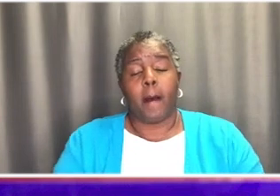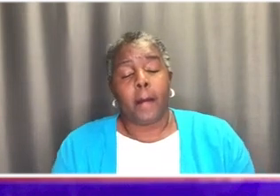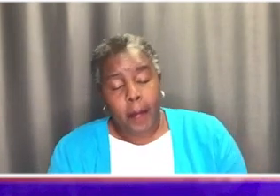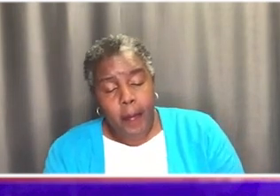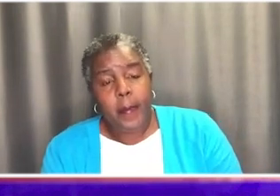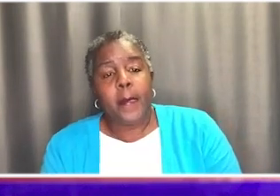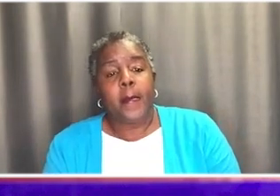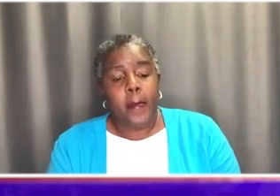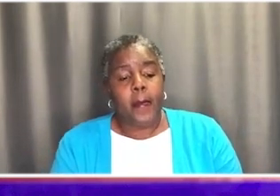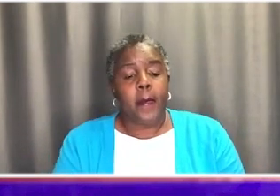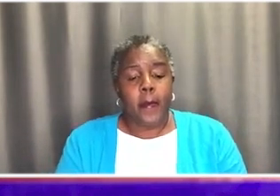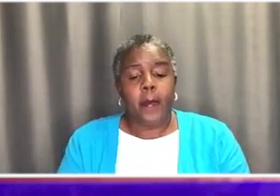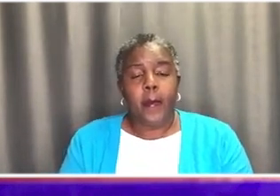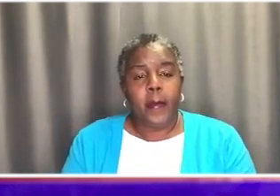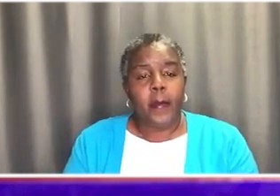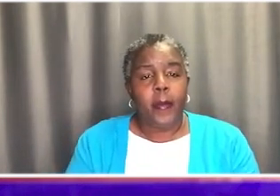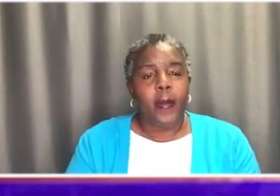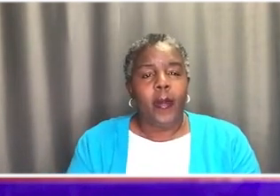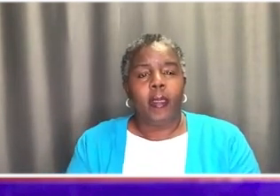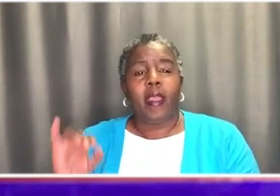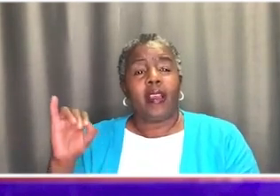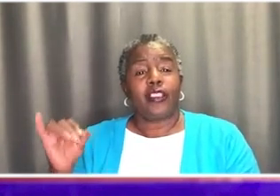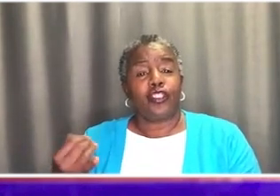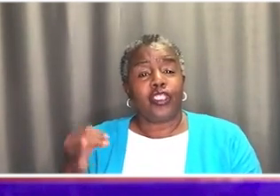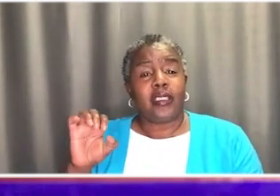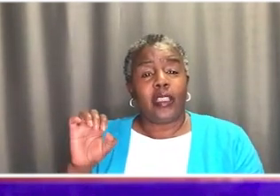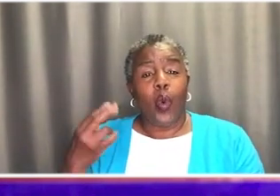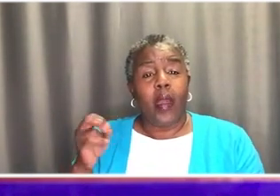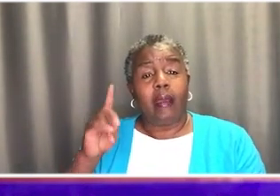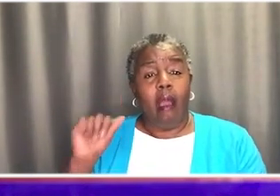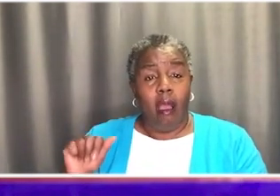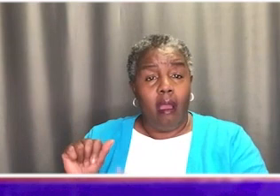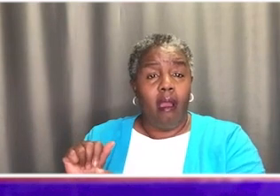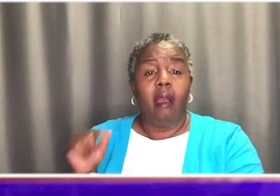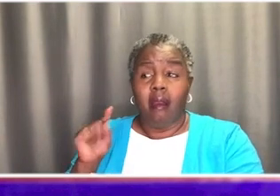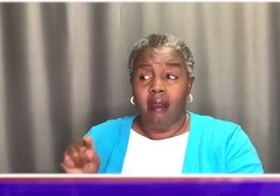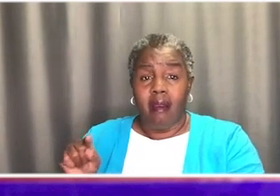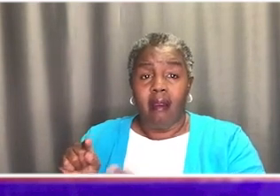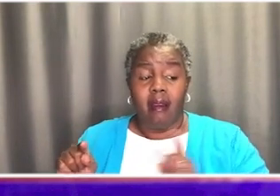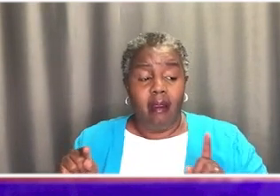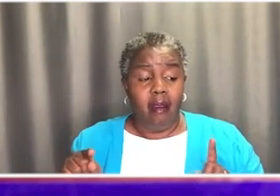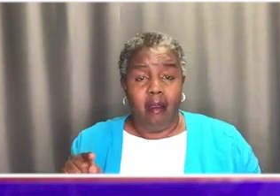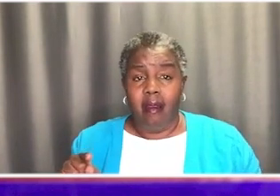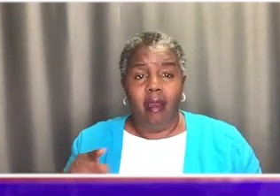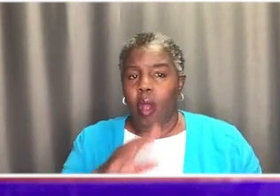If it was not for Jehoiada, the priest, Joash wouldn't have been king of Judah.